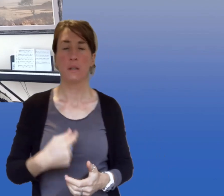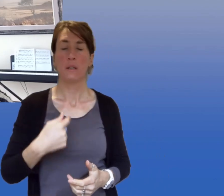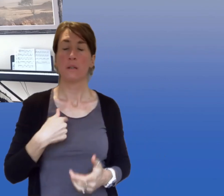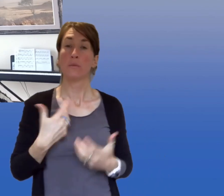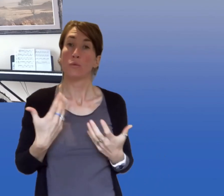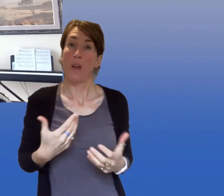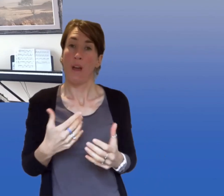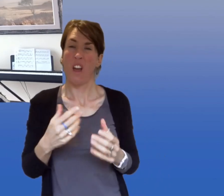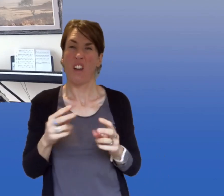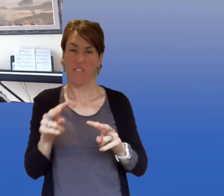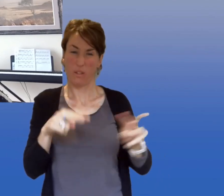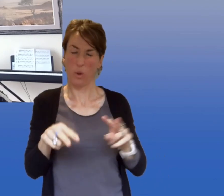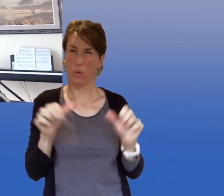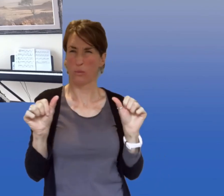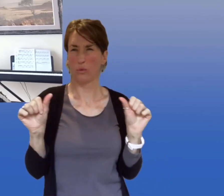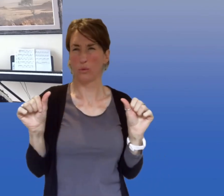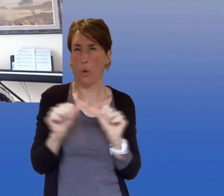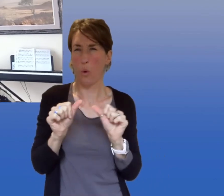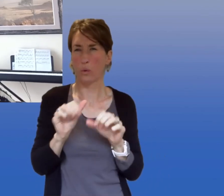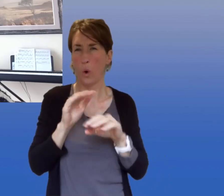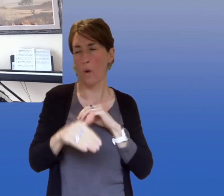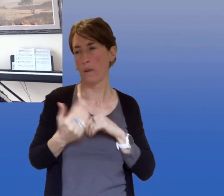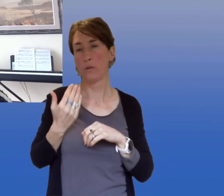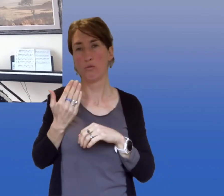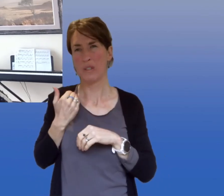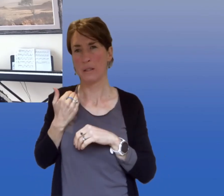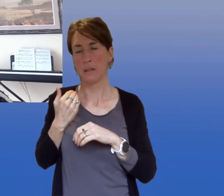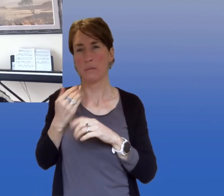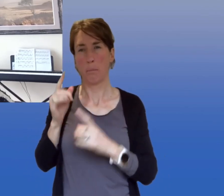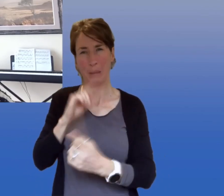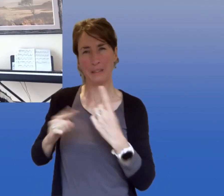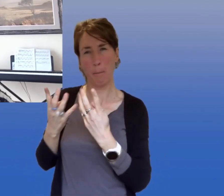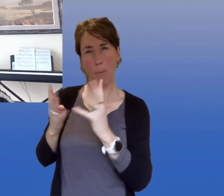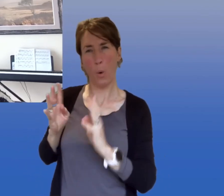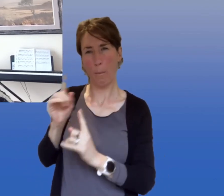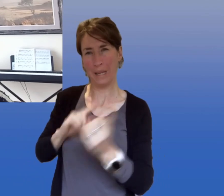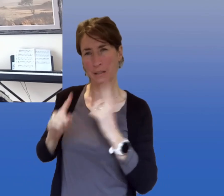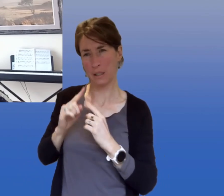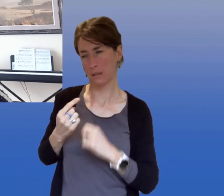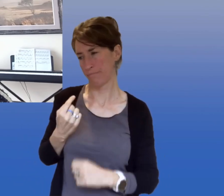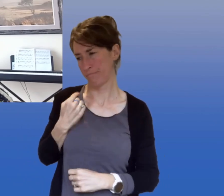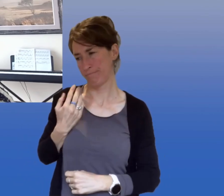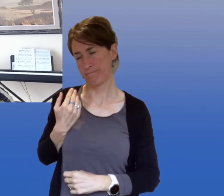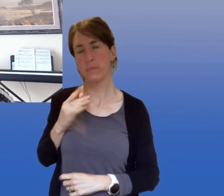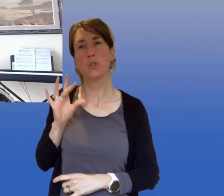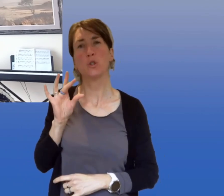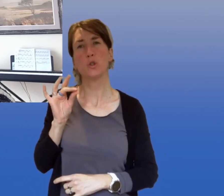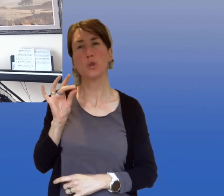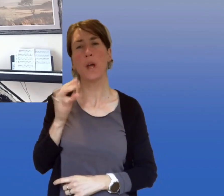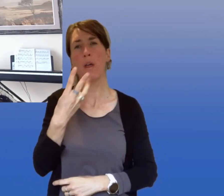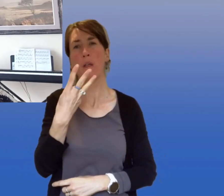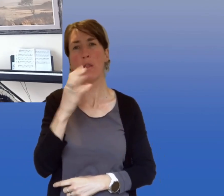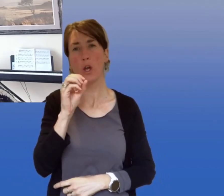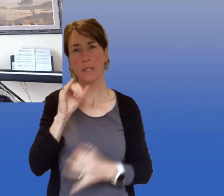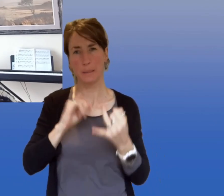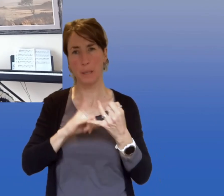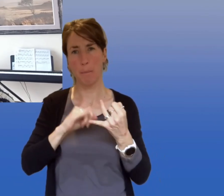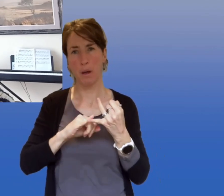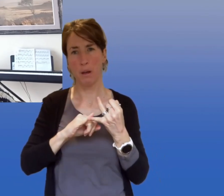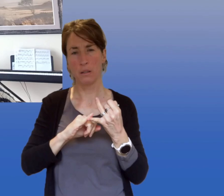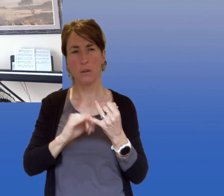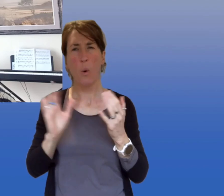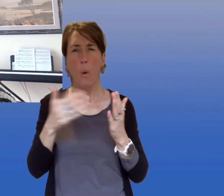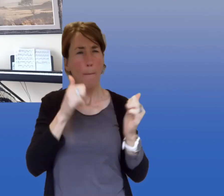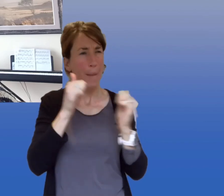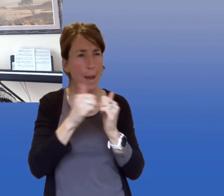most recent board meeting. So that took place on Tuesday the 30th of September. All of the papers and a